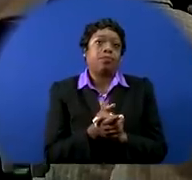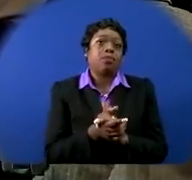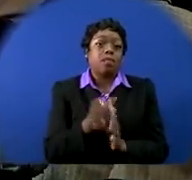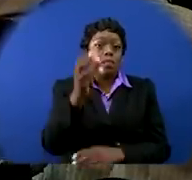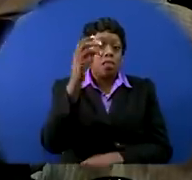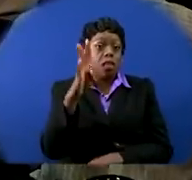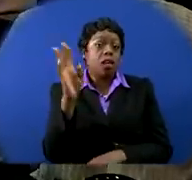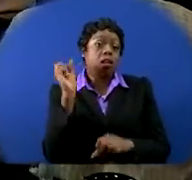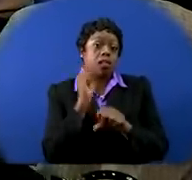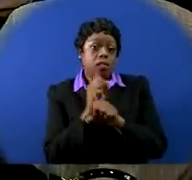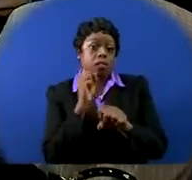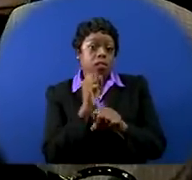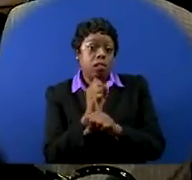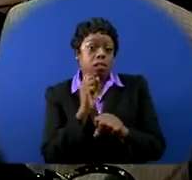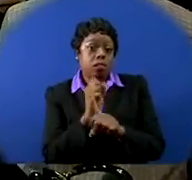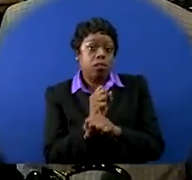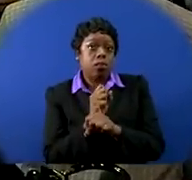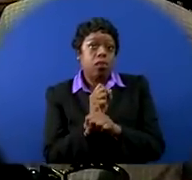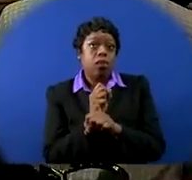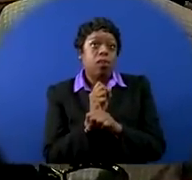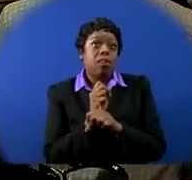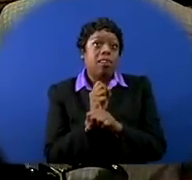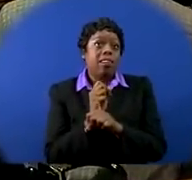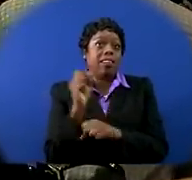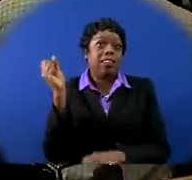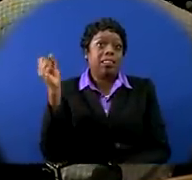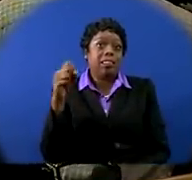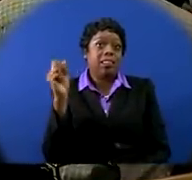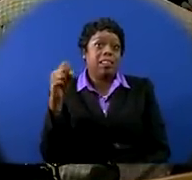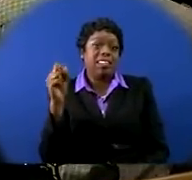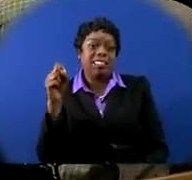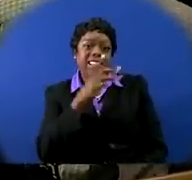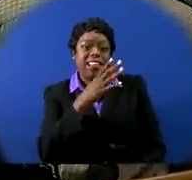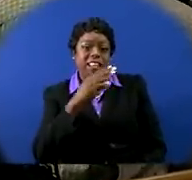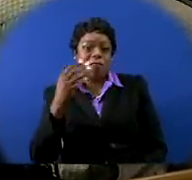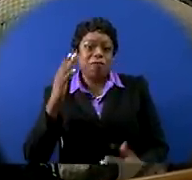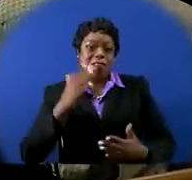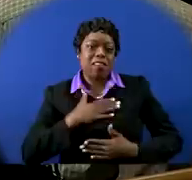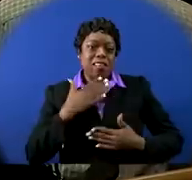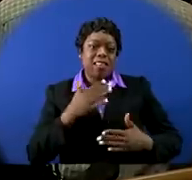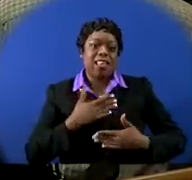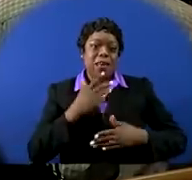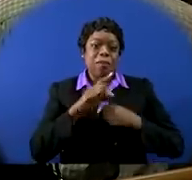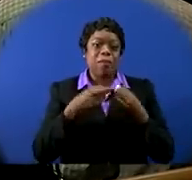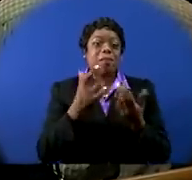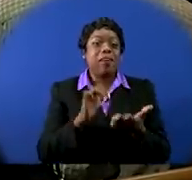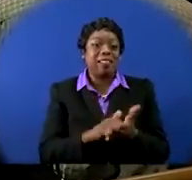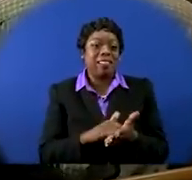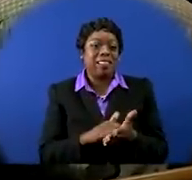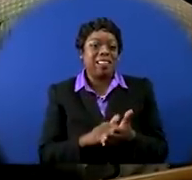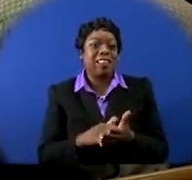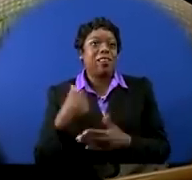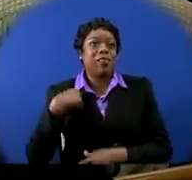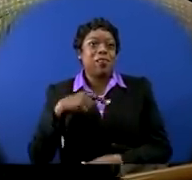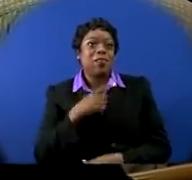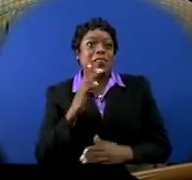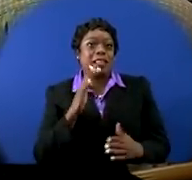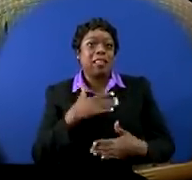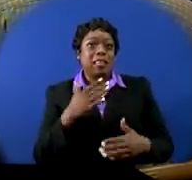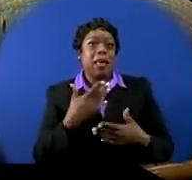something. Yay! And we ought to be happy about it. Ought to be happy about